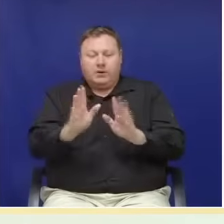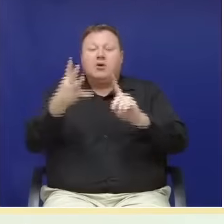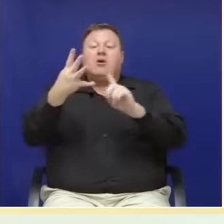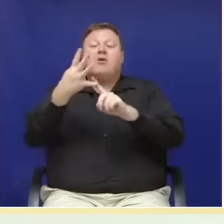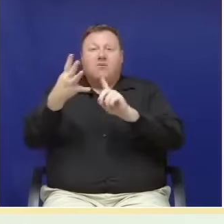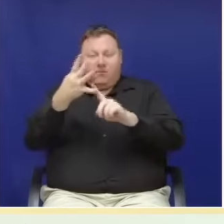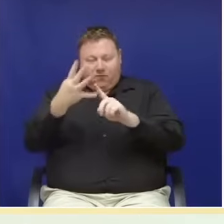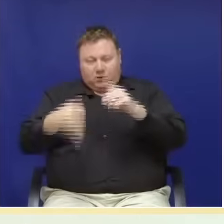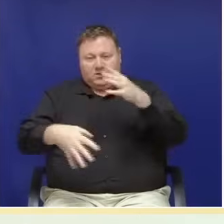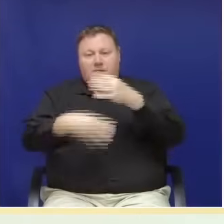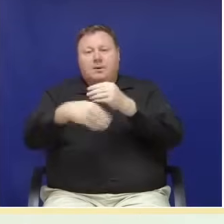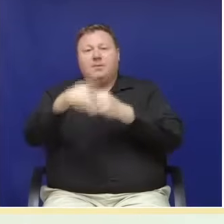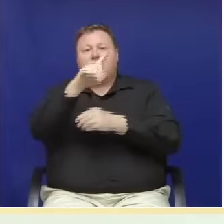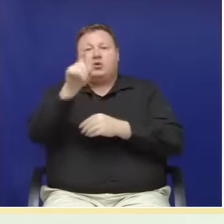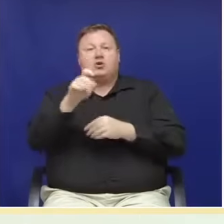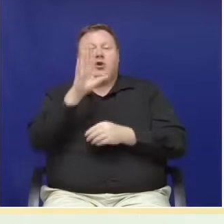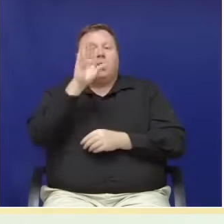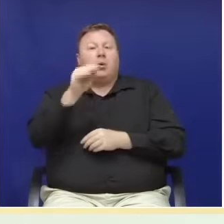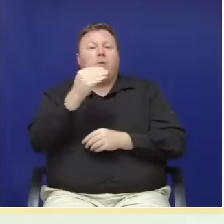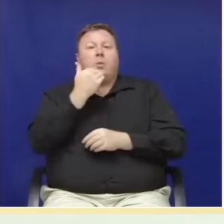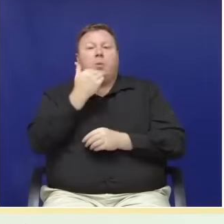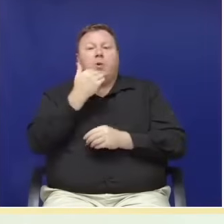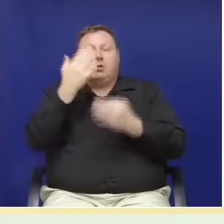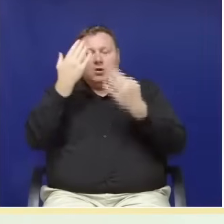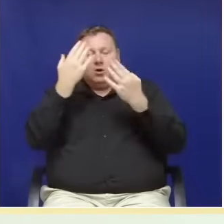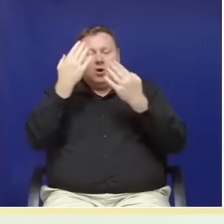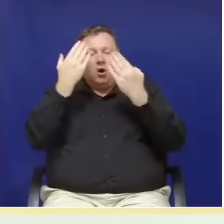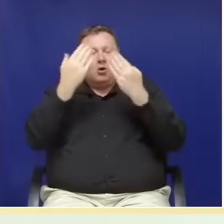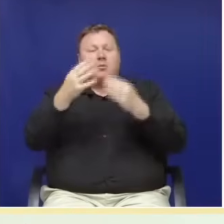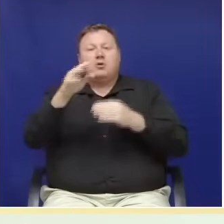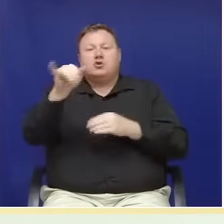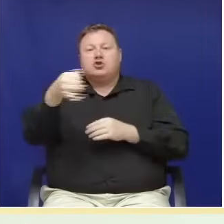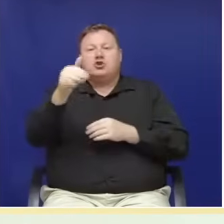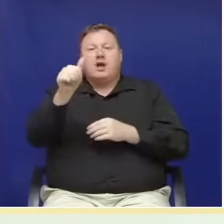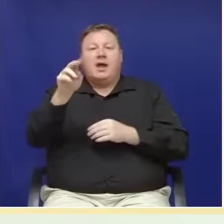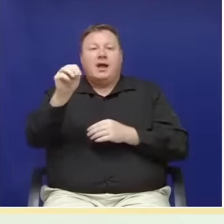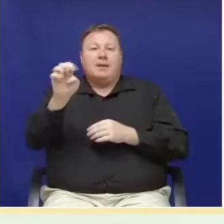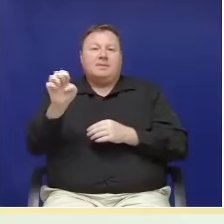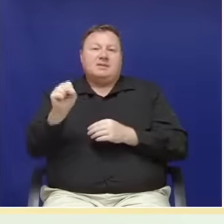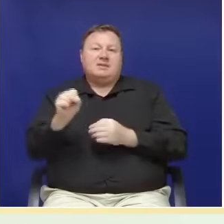fourth supplementary question will be asked by the Honourable James.